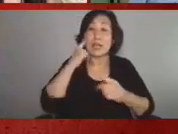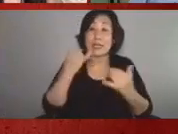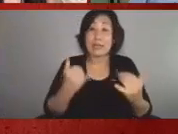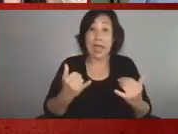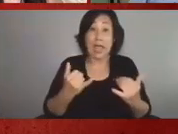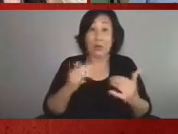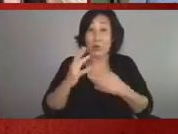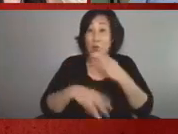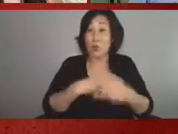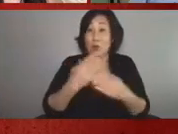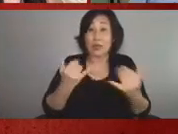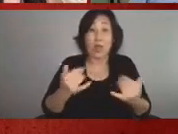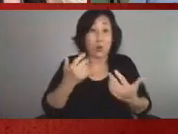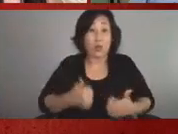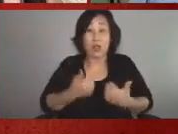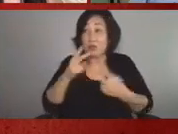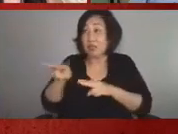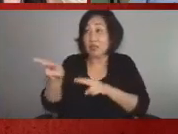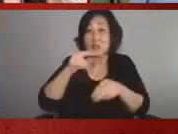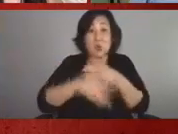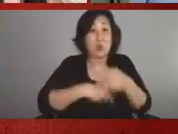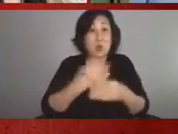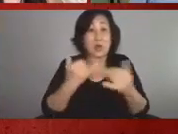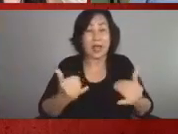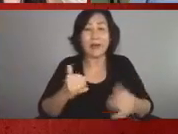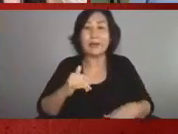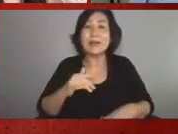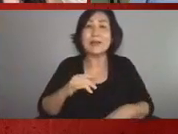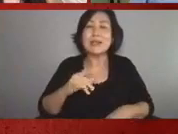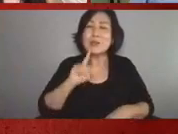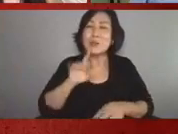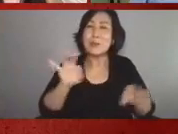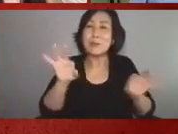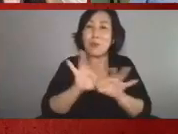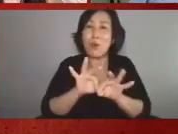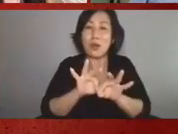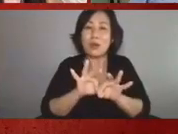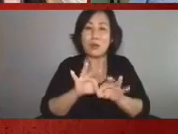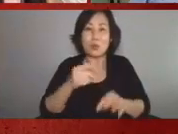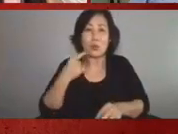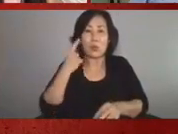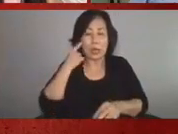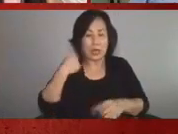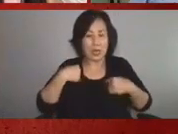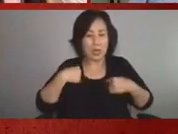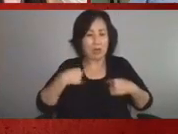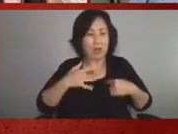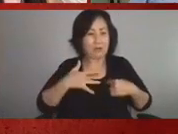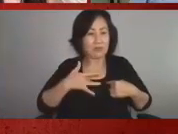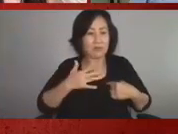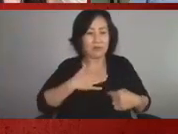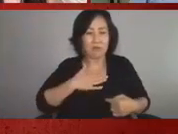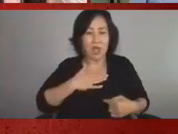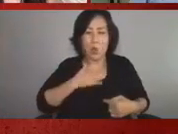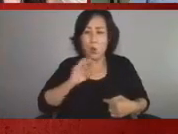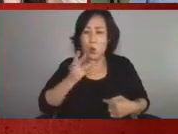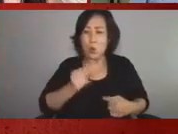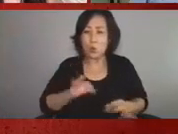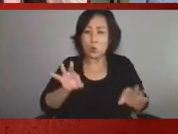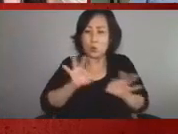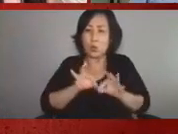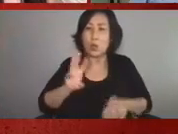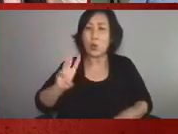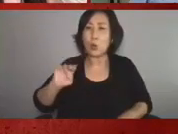you know, I think especially now in the climate we're living in, it's like it's important to recognize your